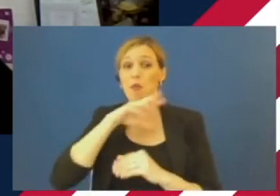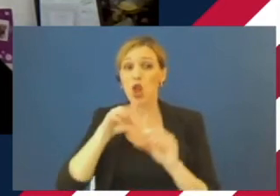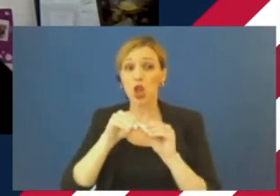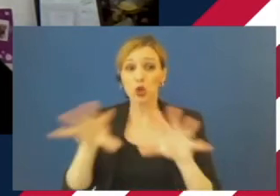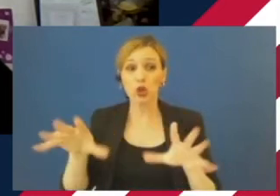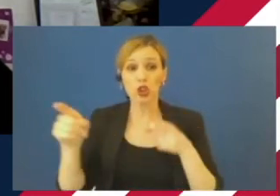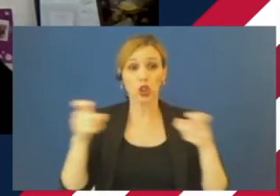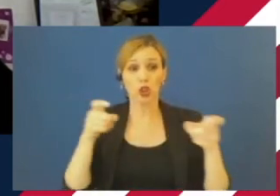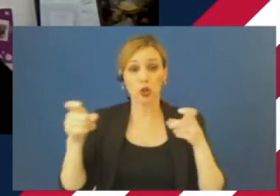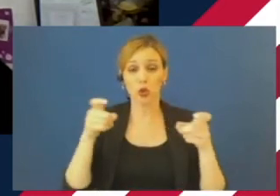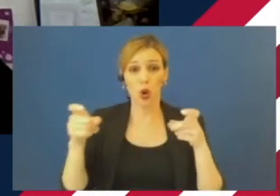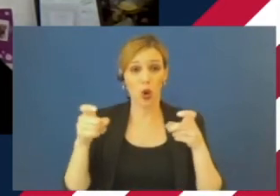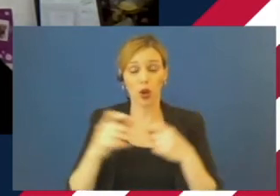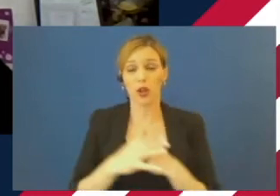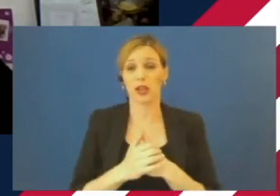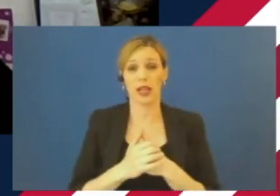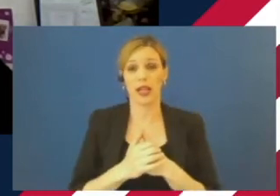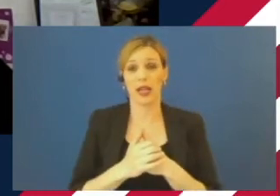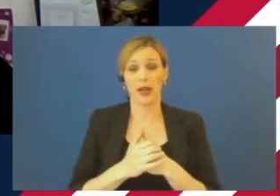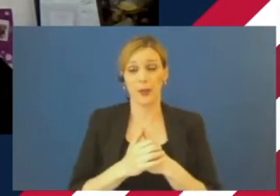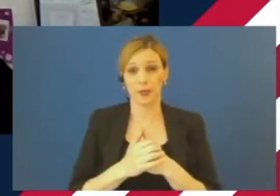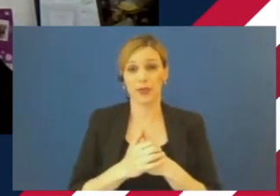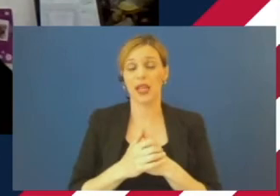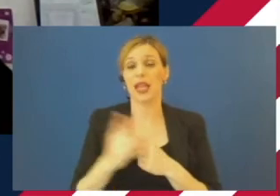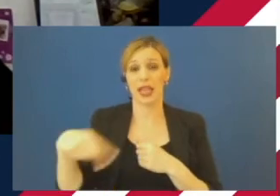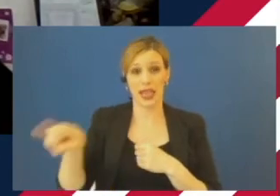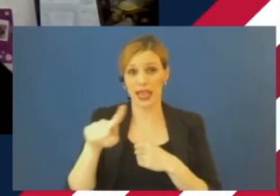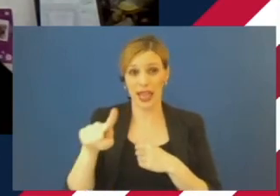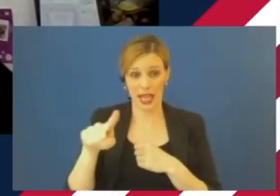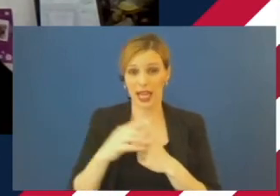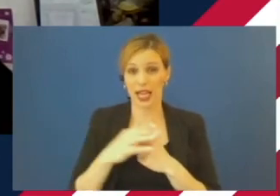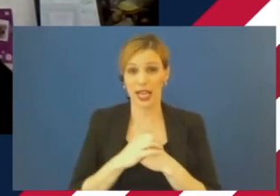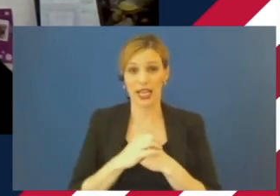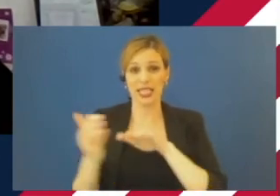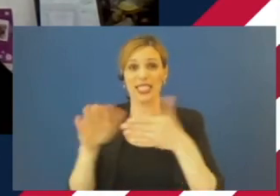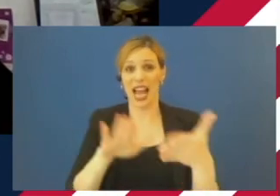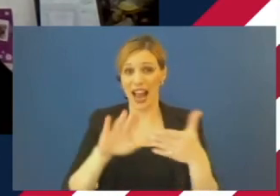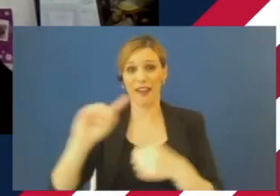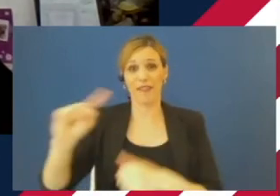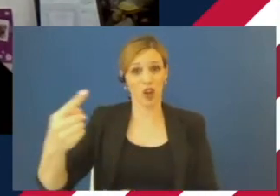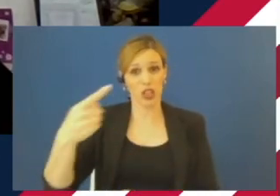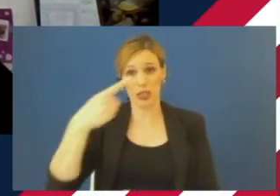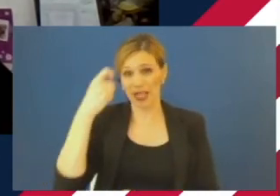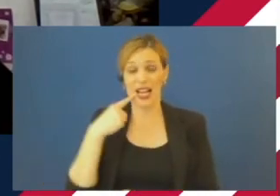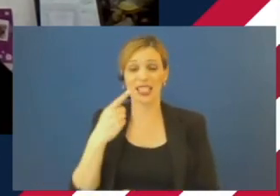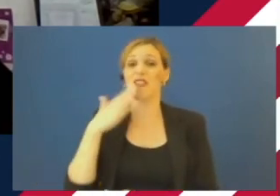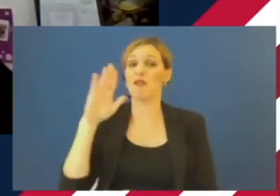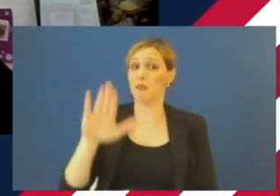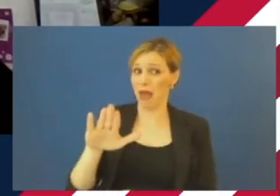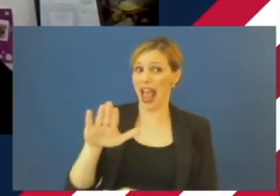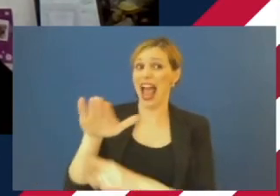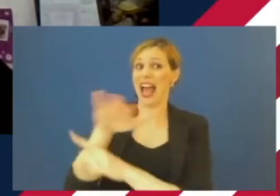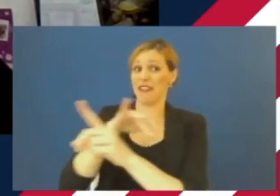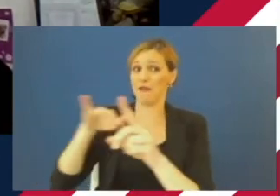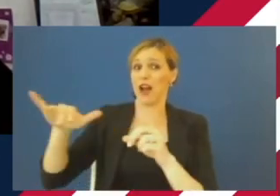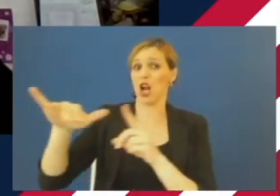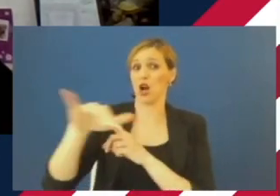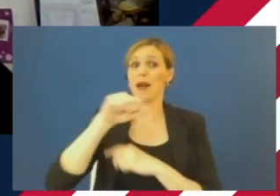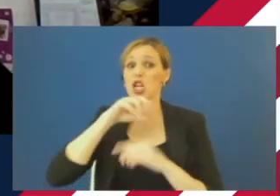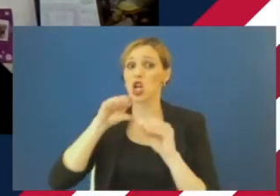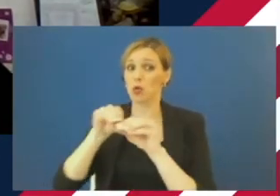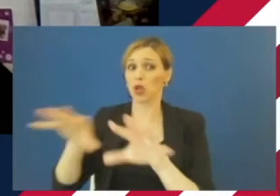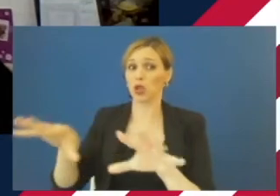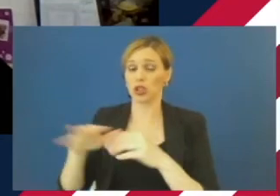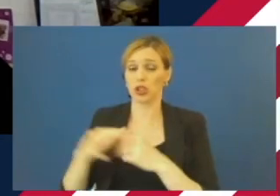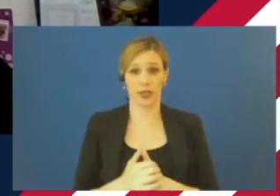were among the first to give their lives for it. And the stories are repeated almost line for line in communities across the country, the St. John community